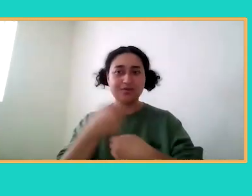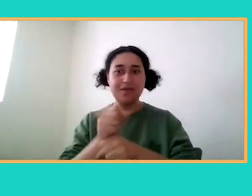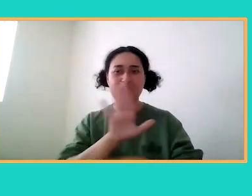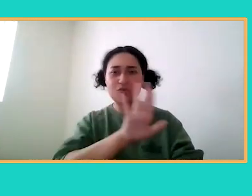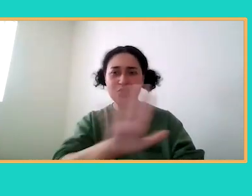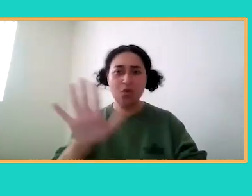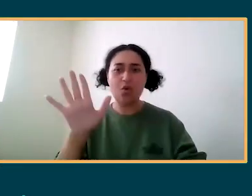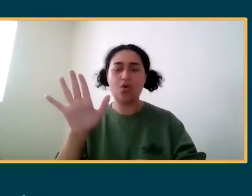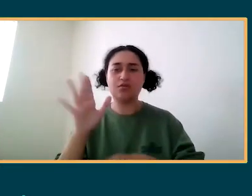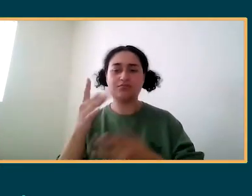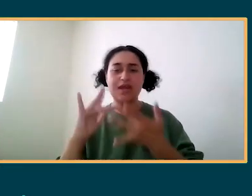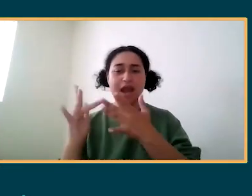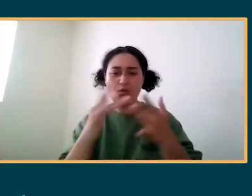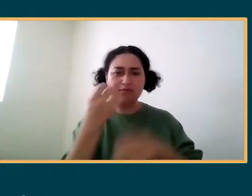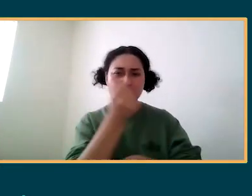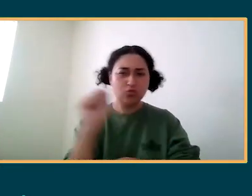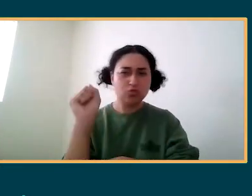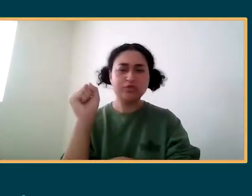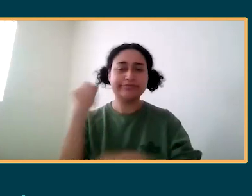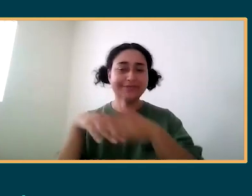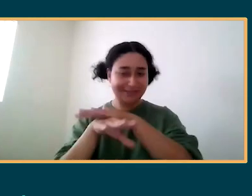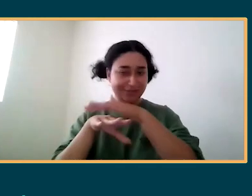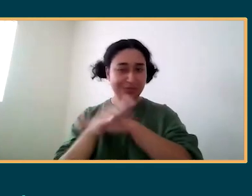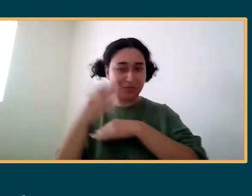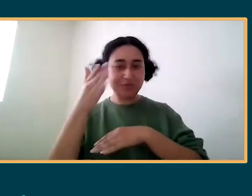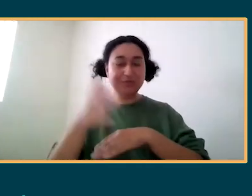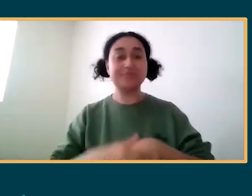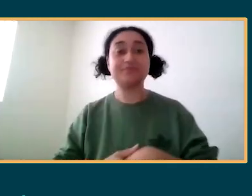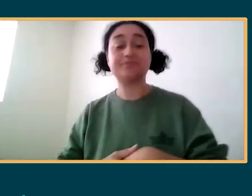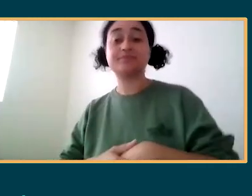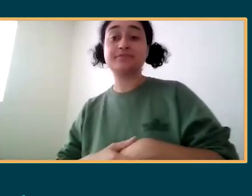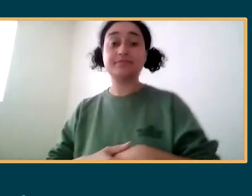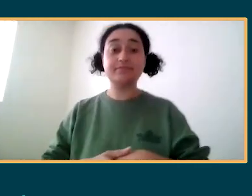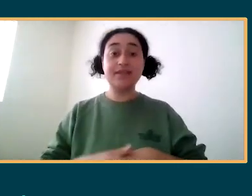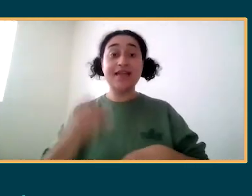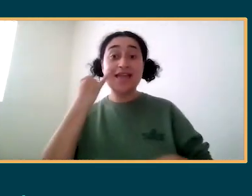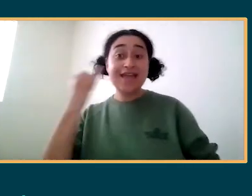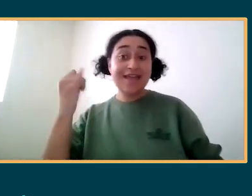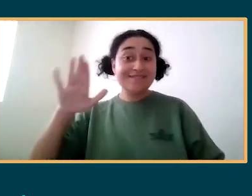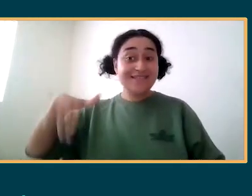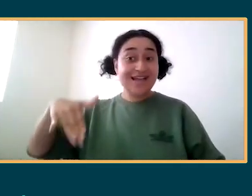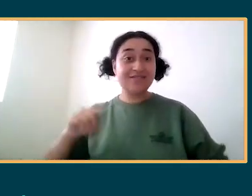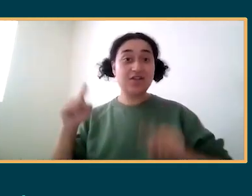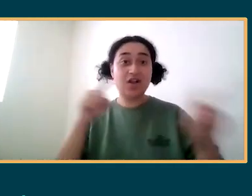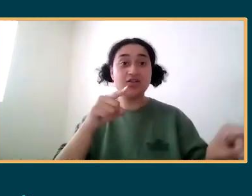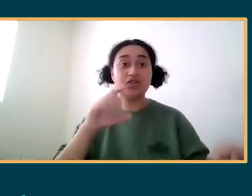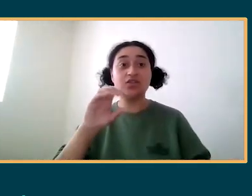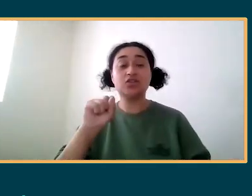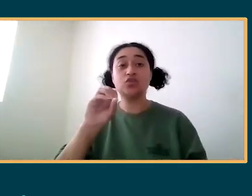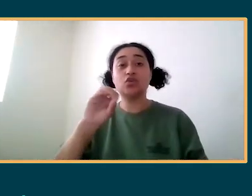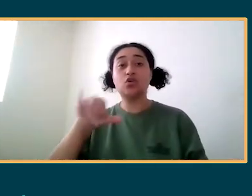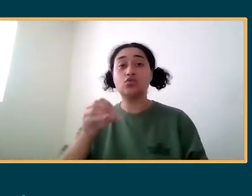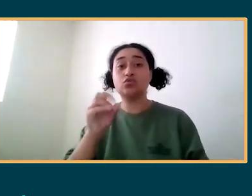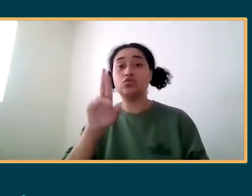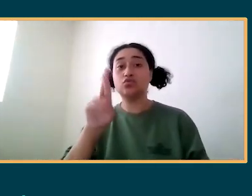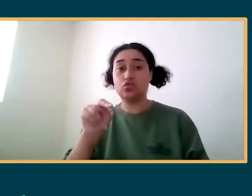Work accessible. If you haven't already been to our platform, Sojourn DEI, we invite you to check it out